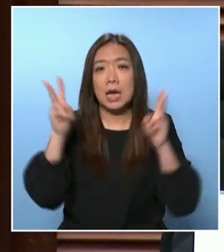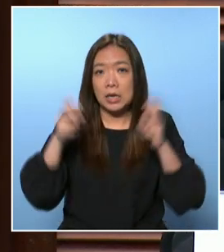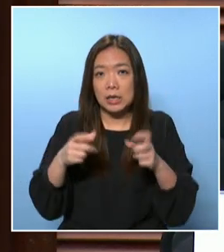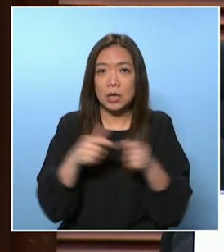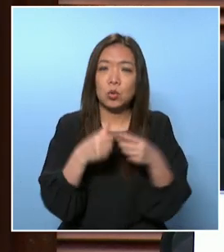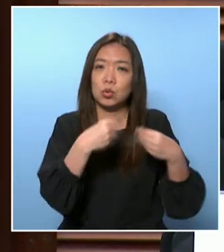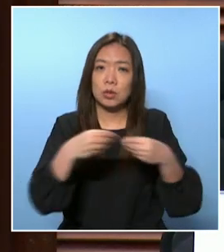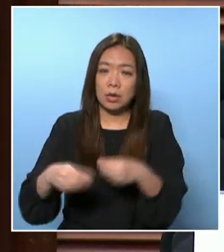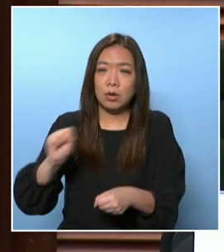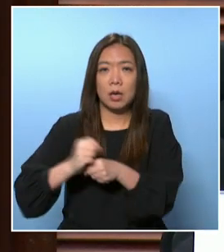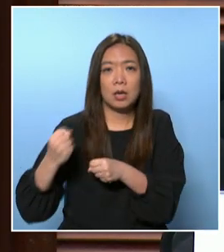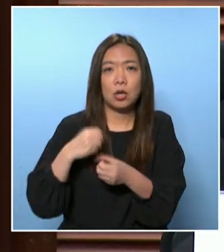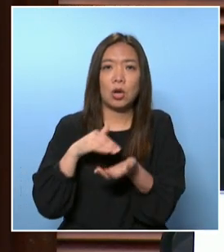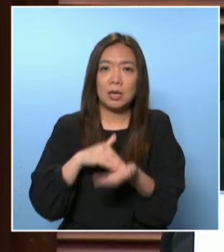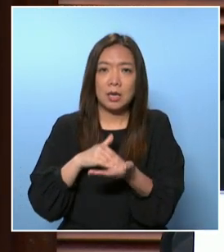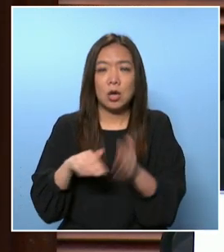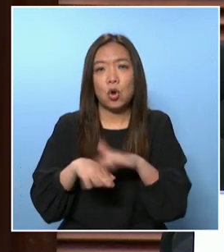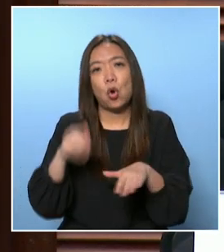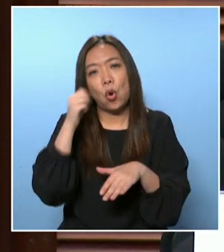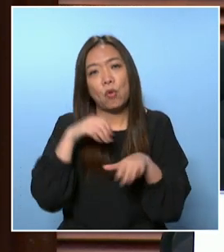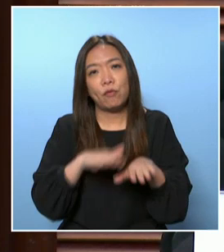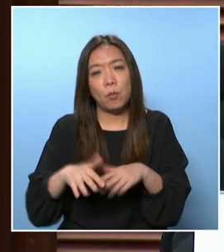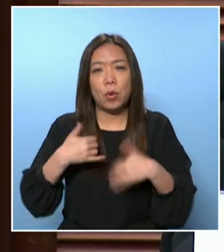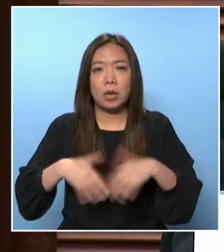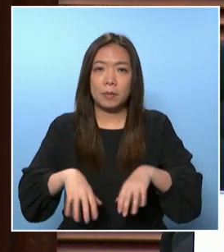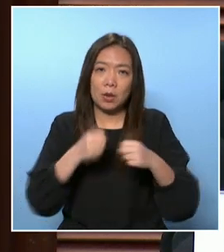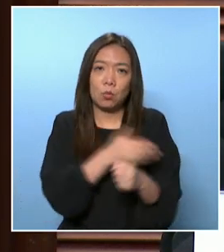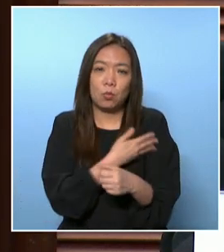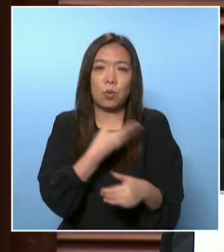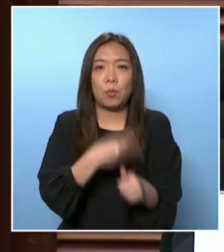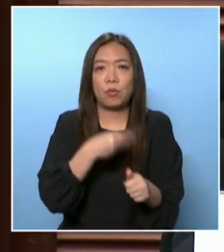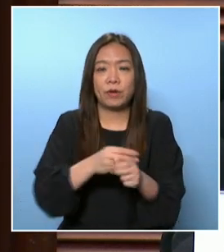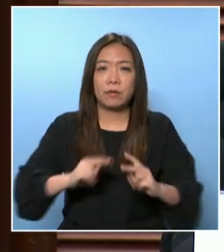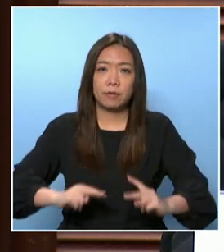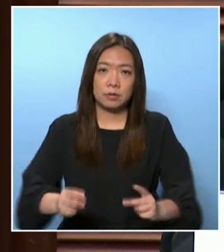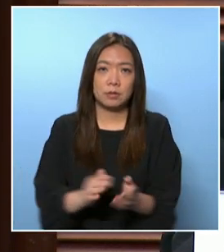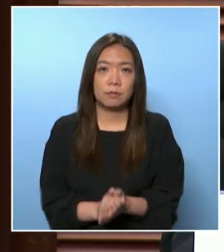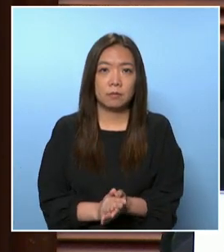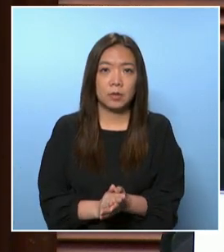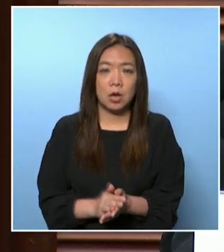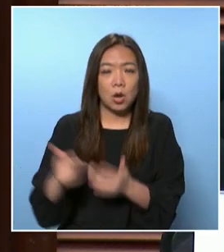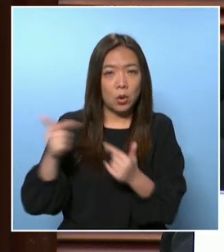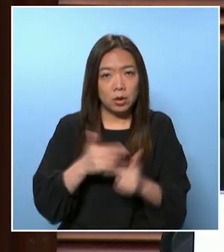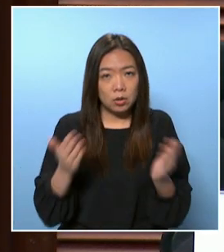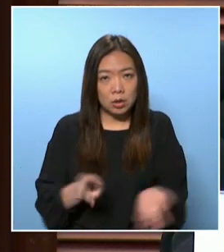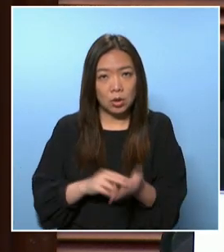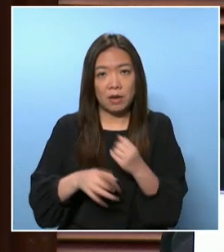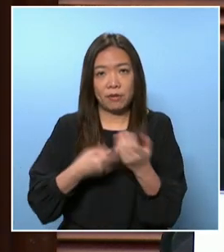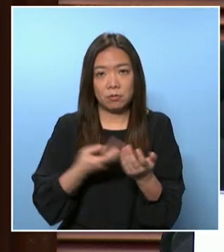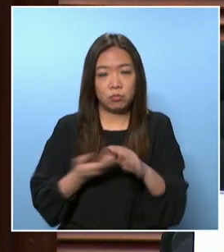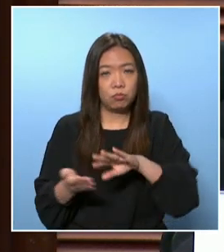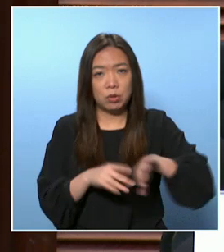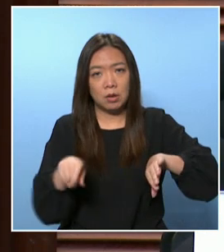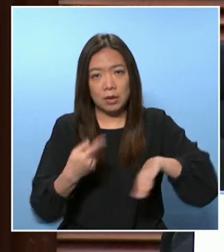to take forward the life and death education and also the training and development of the emergency